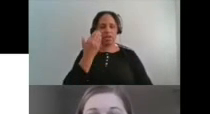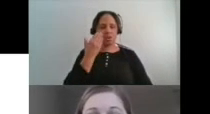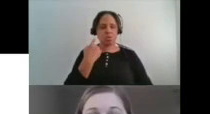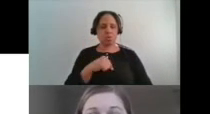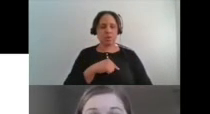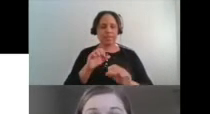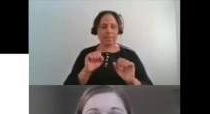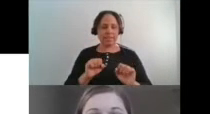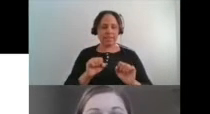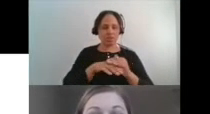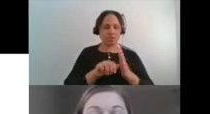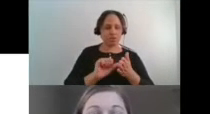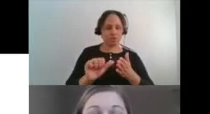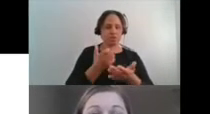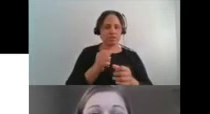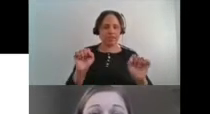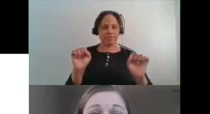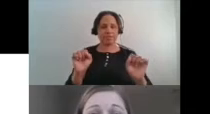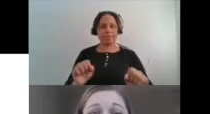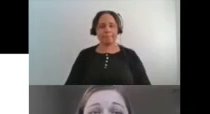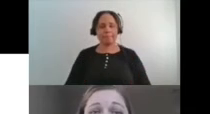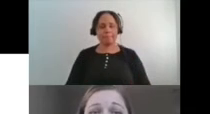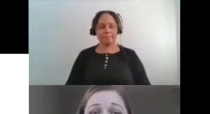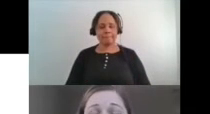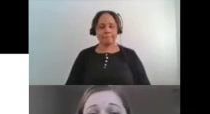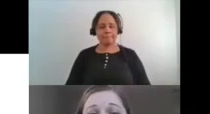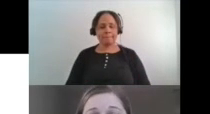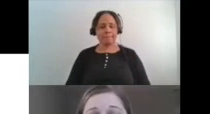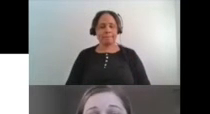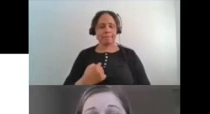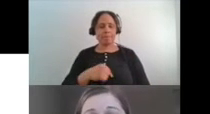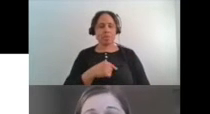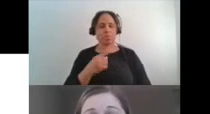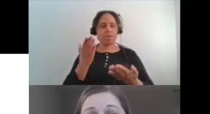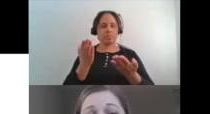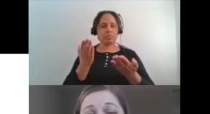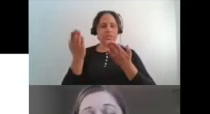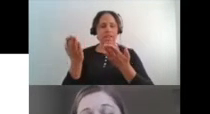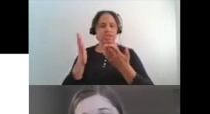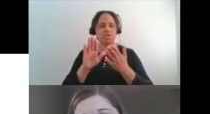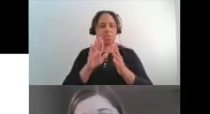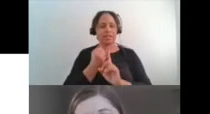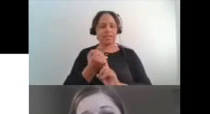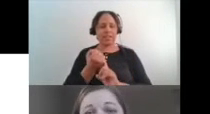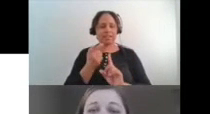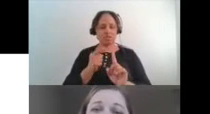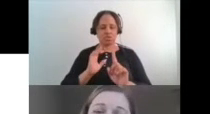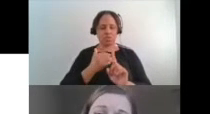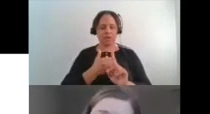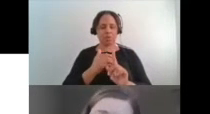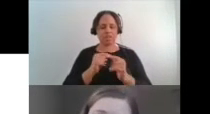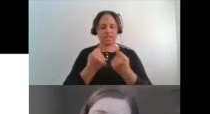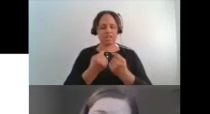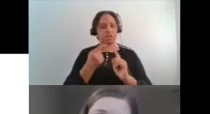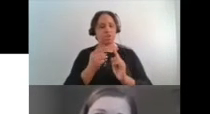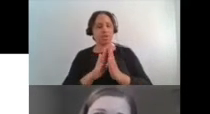surgery safely. So we present your case to our team for either listing on the waiting list or